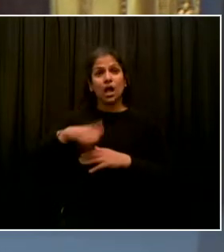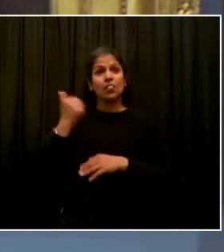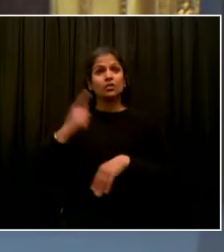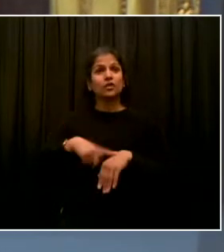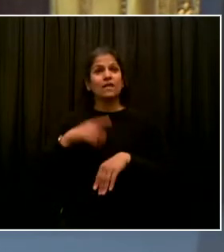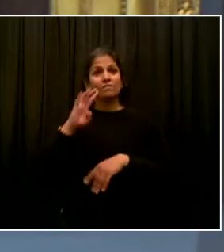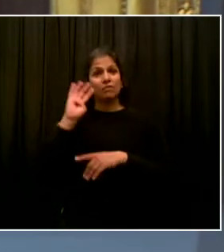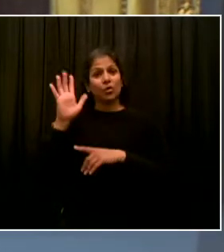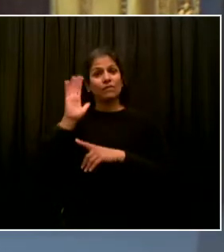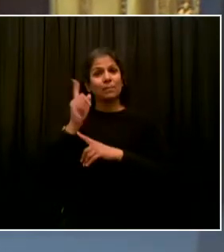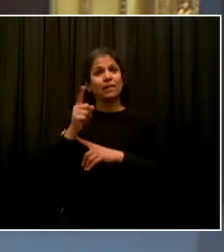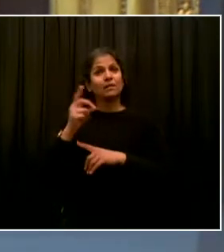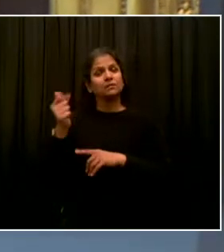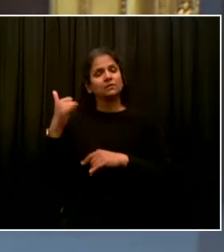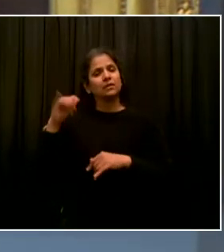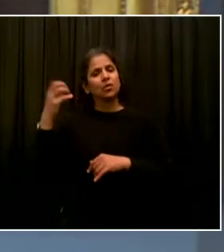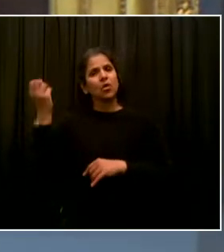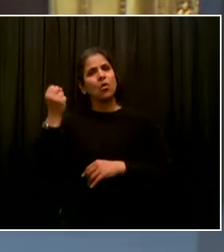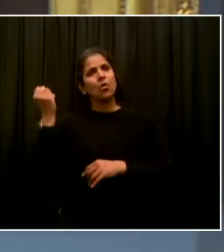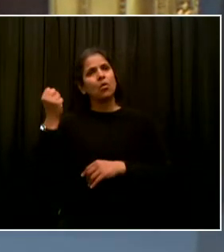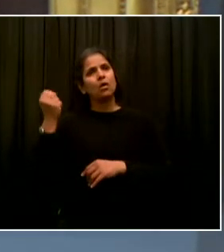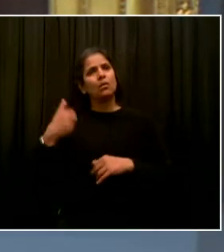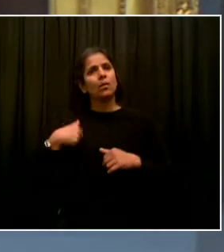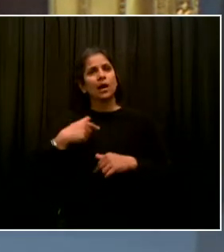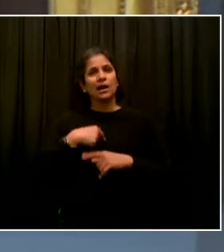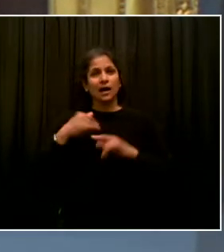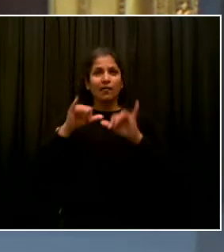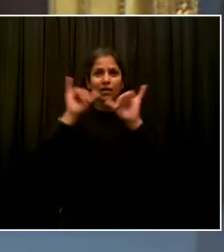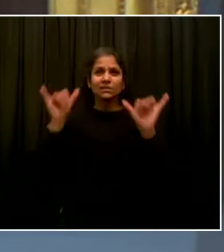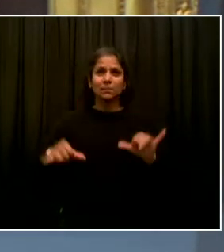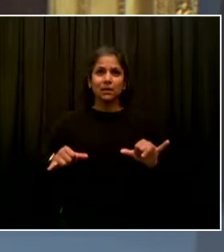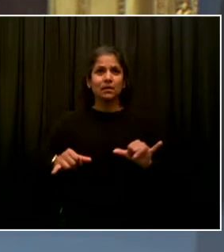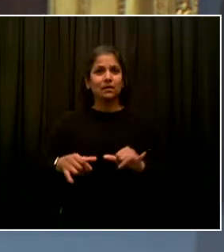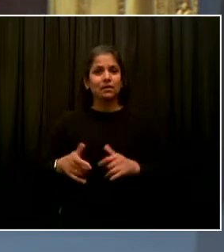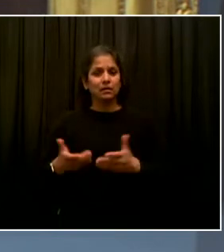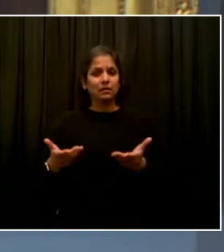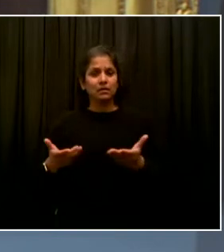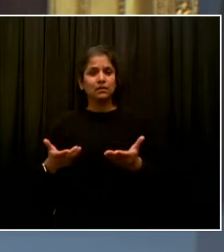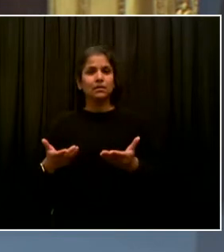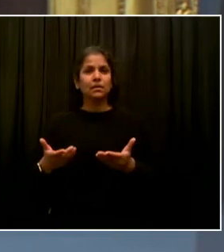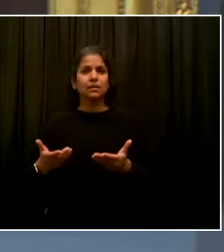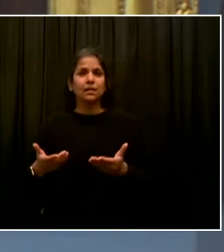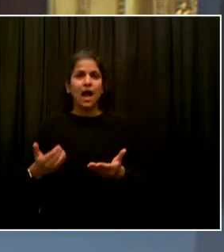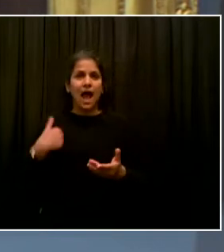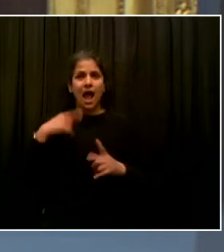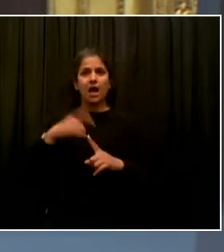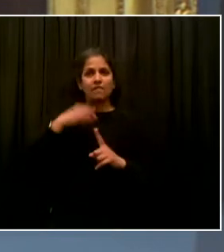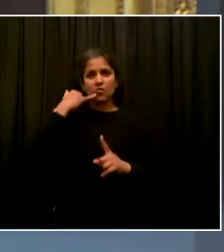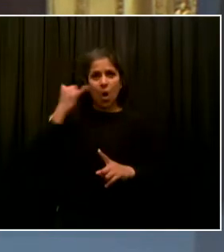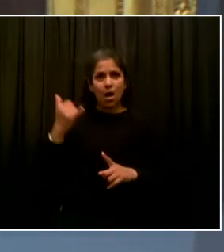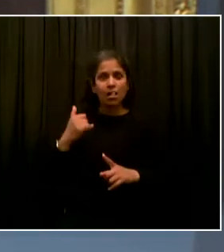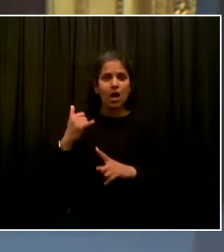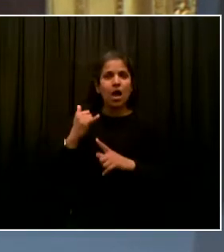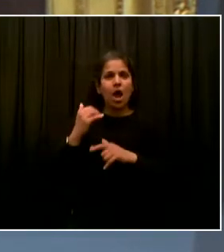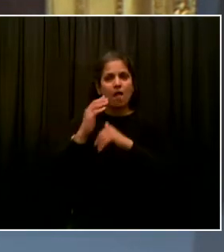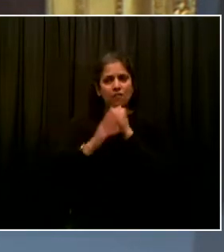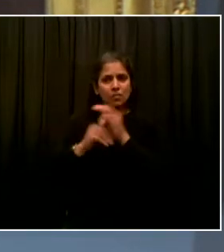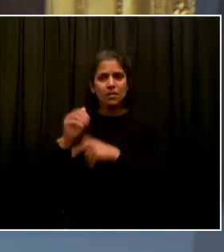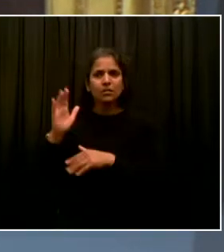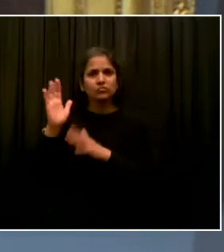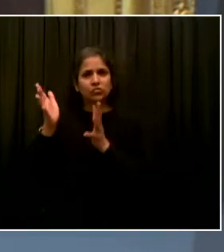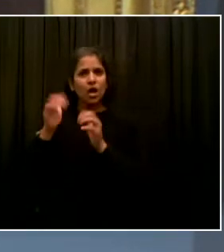have a system that is not in other states and other cities, where you can call from the comfort of your home, and if it takes you a half an